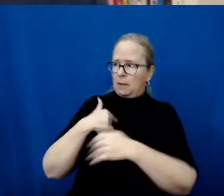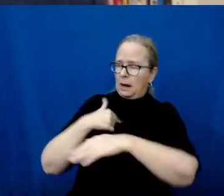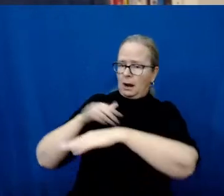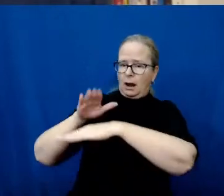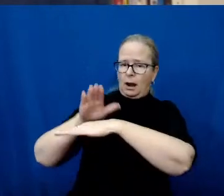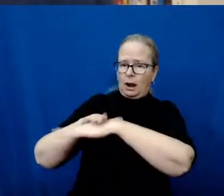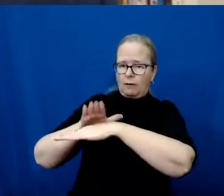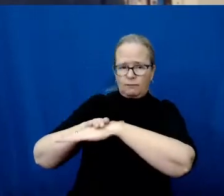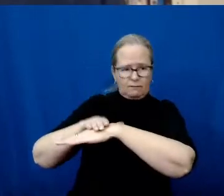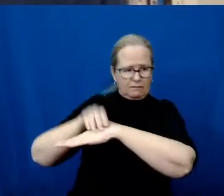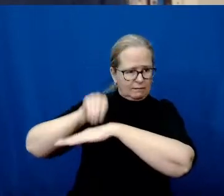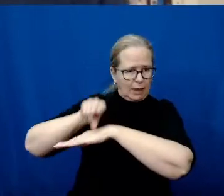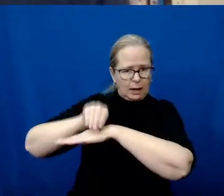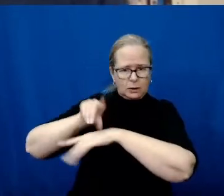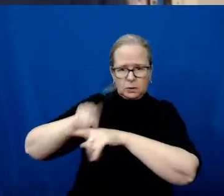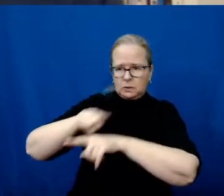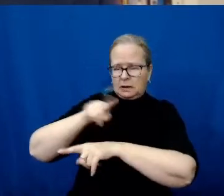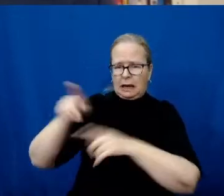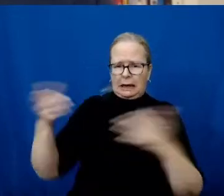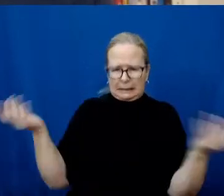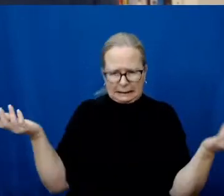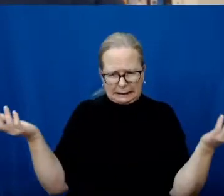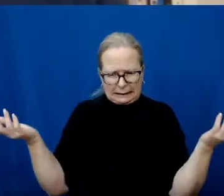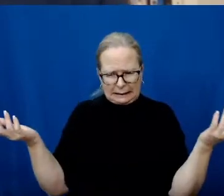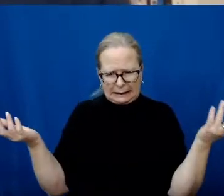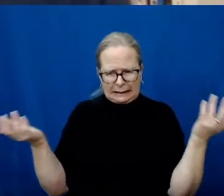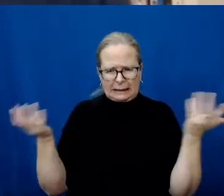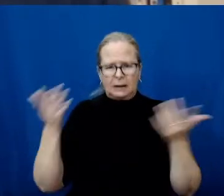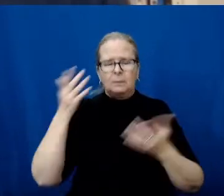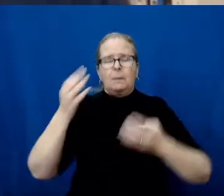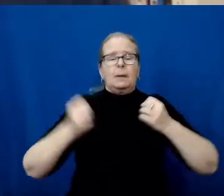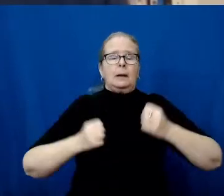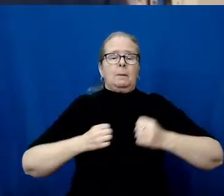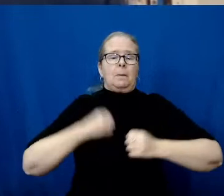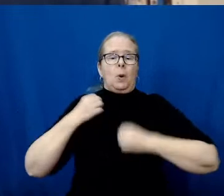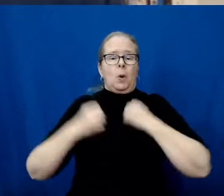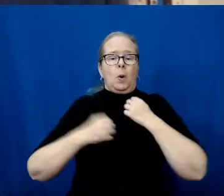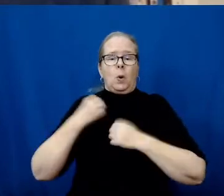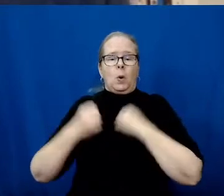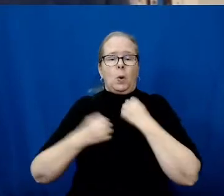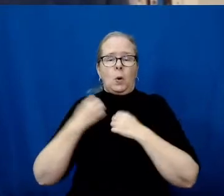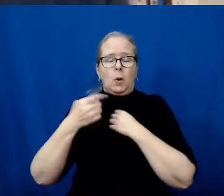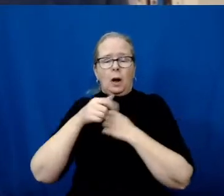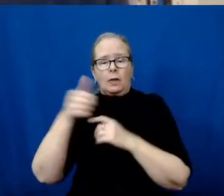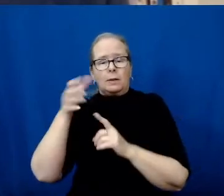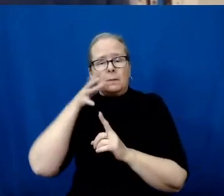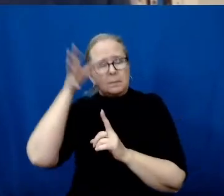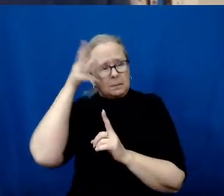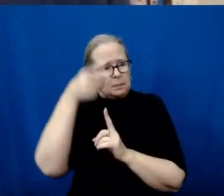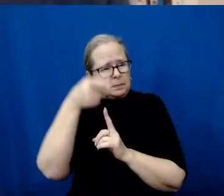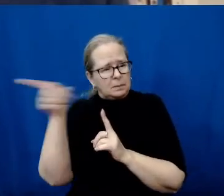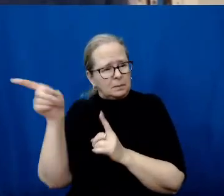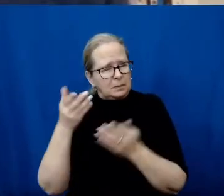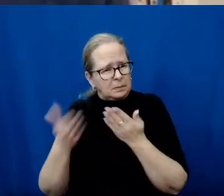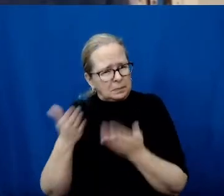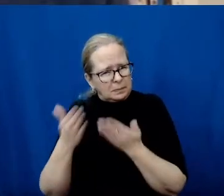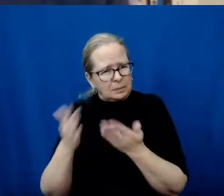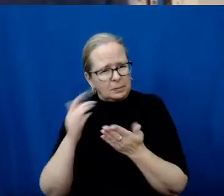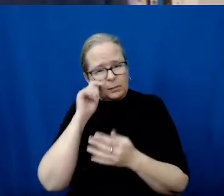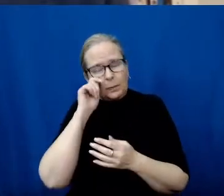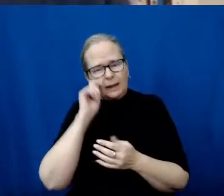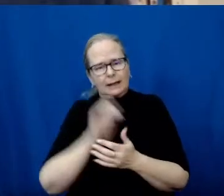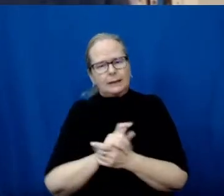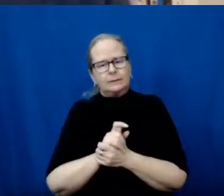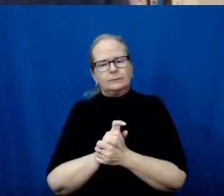in and and offer things like that. What I heard, and I mean, correct me if I heard